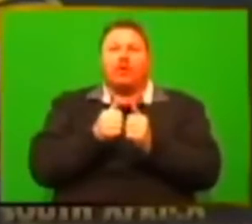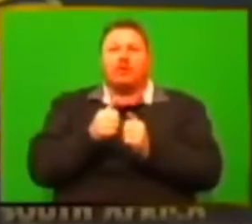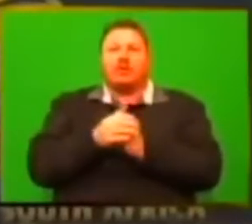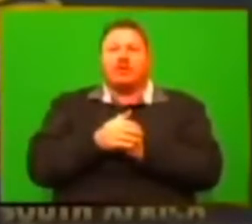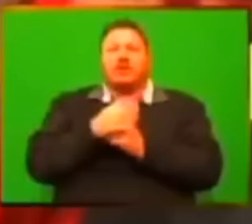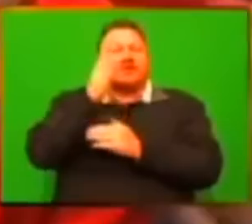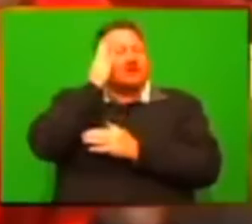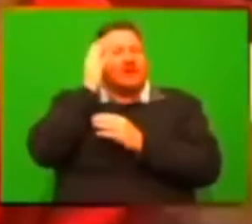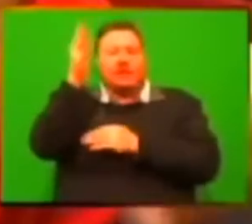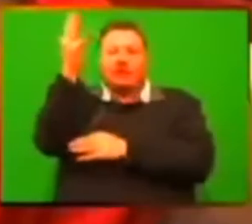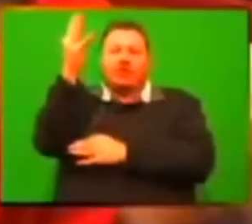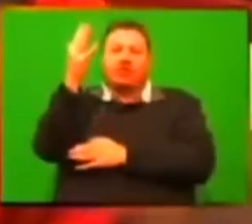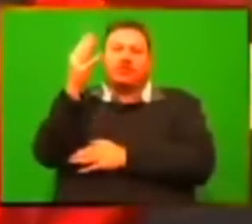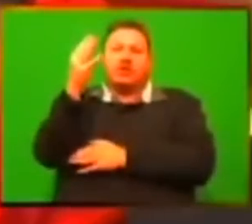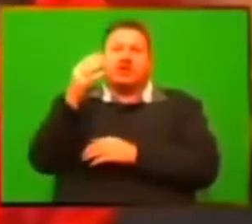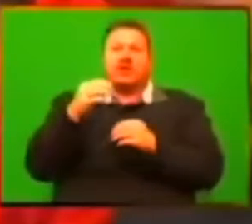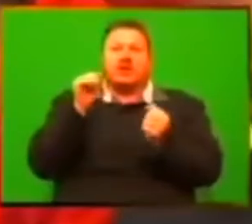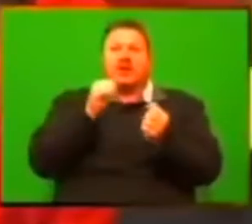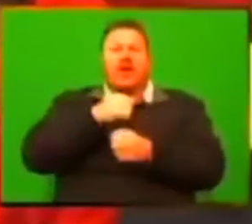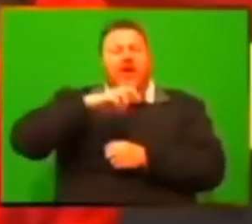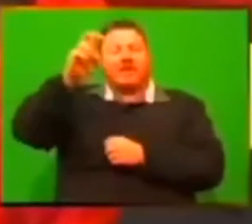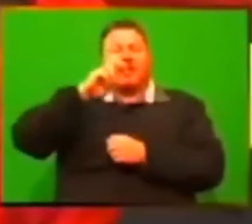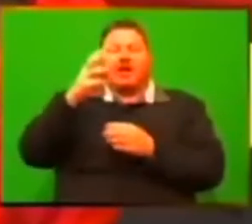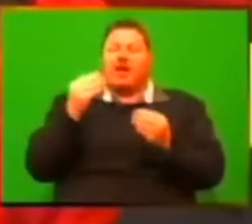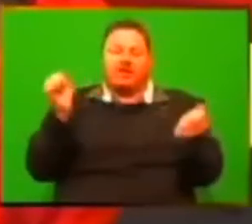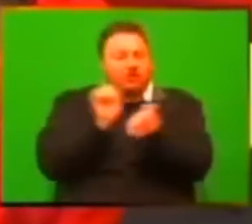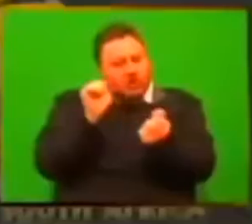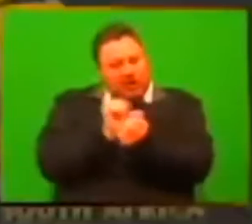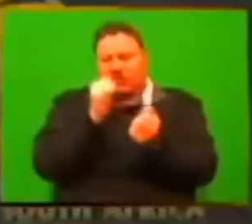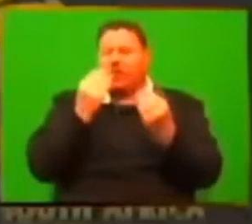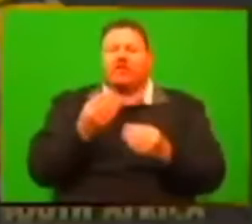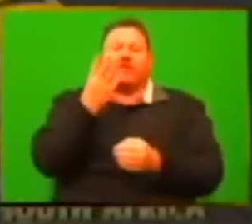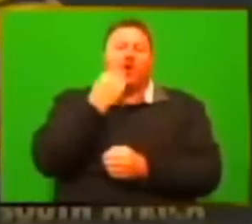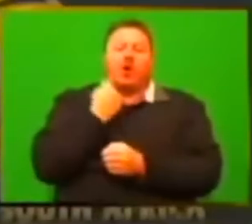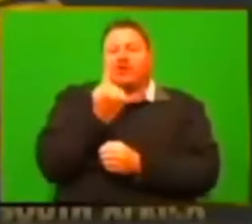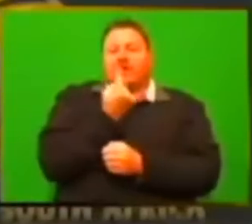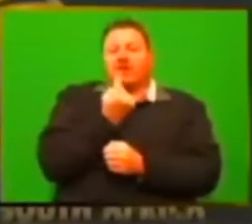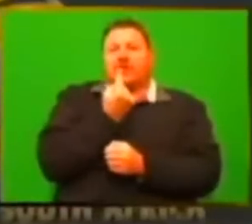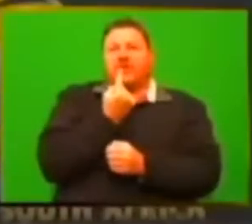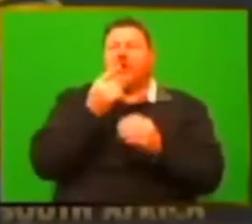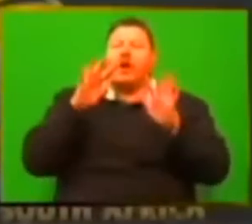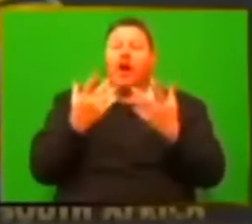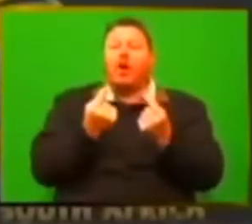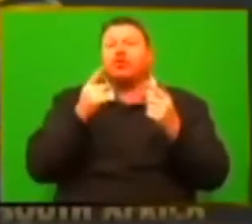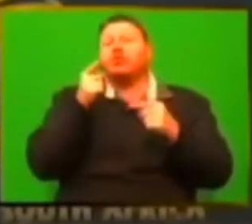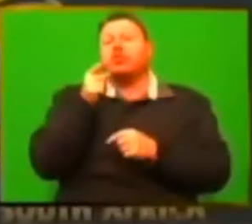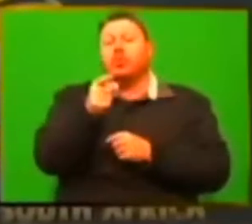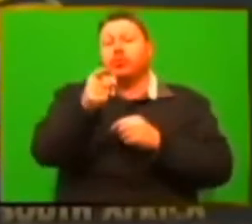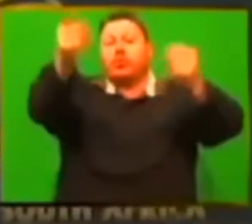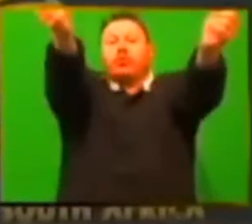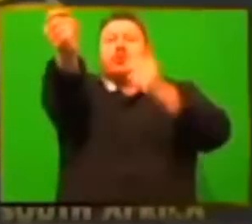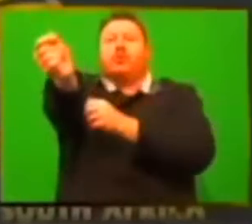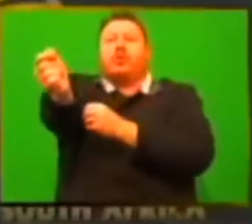exile and languishing in jails. We asked ourselves as to how did you